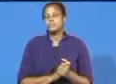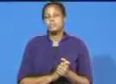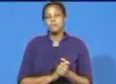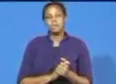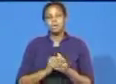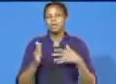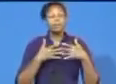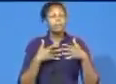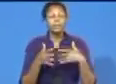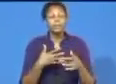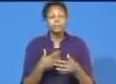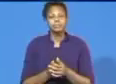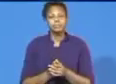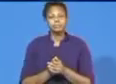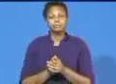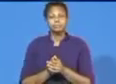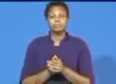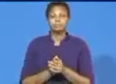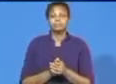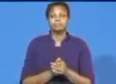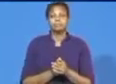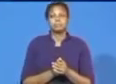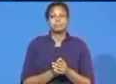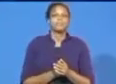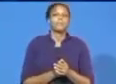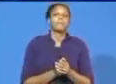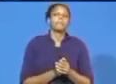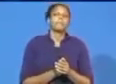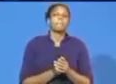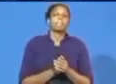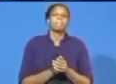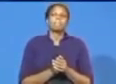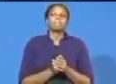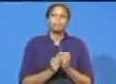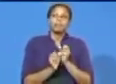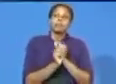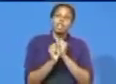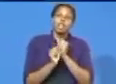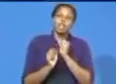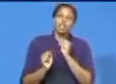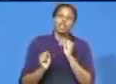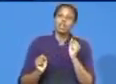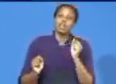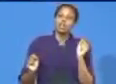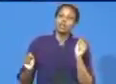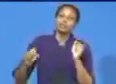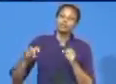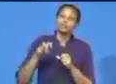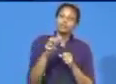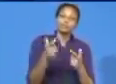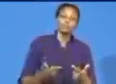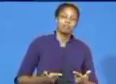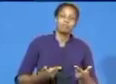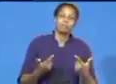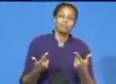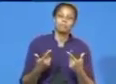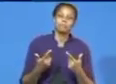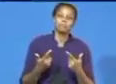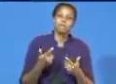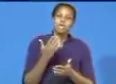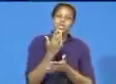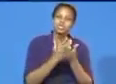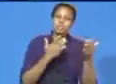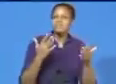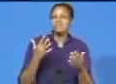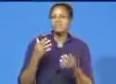No matter the long journey, there's something here that baffles me. She's